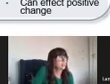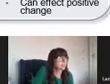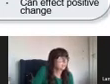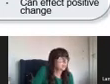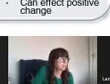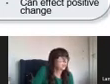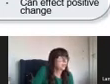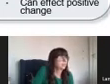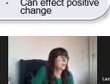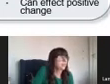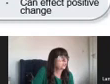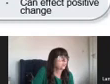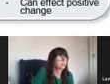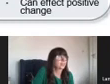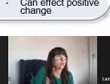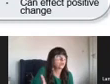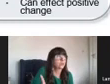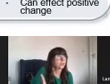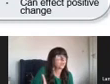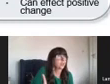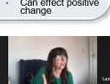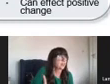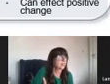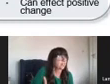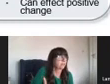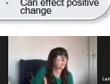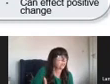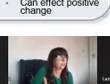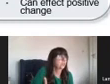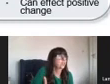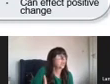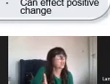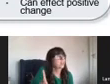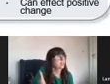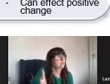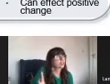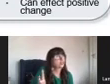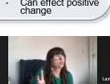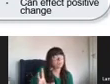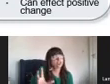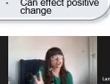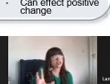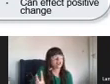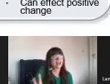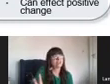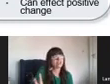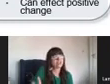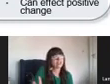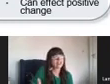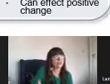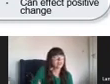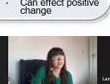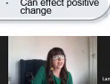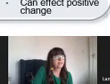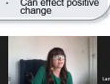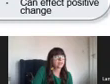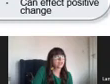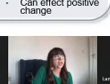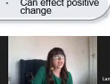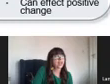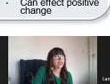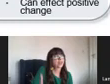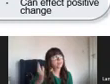were in relation to deaf people. And quite interestingly, one was an Australian deaf person, and they had really much stronger advocacy networks